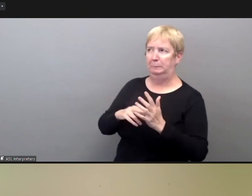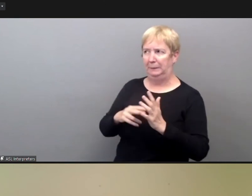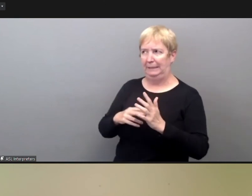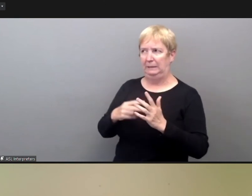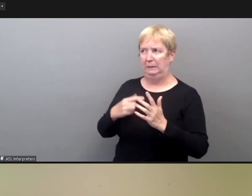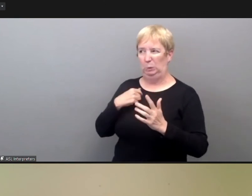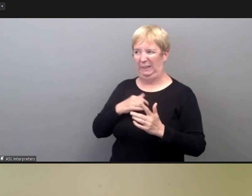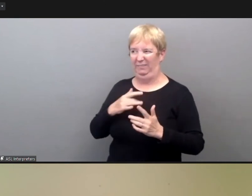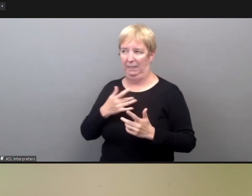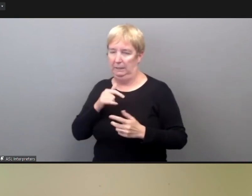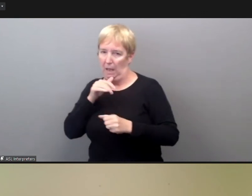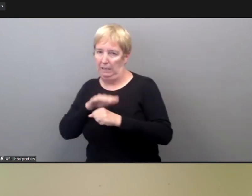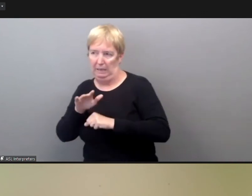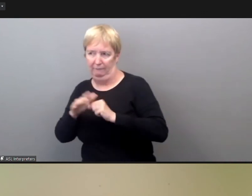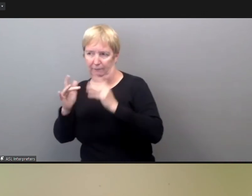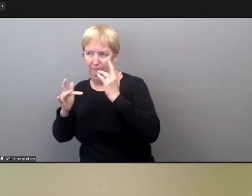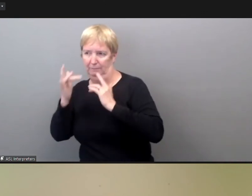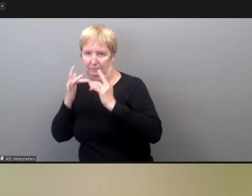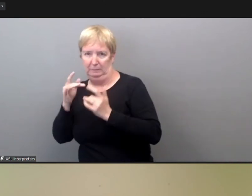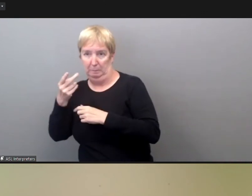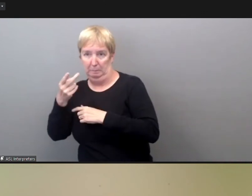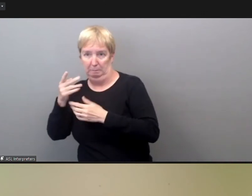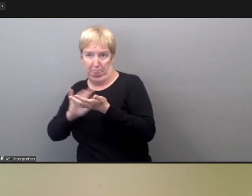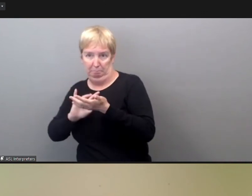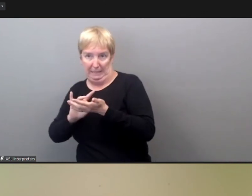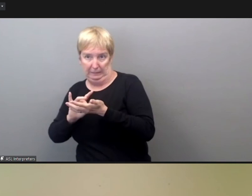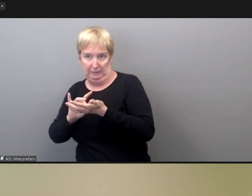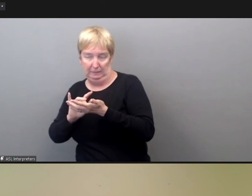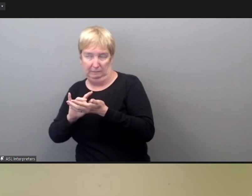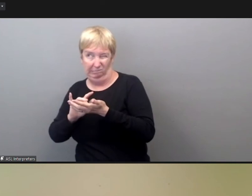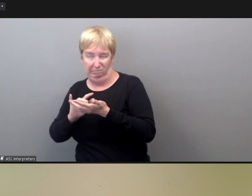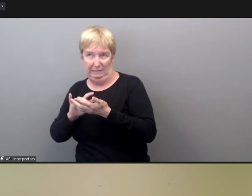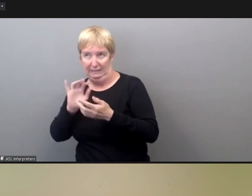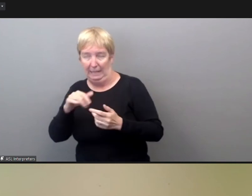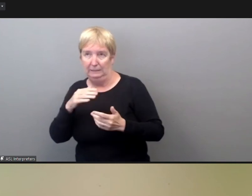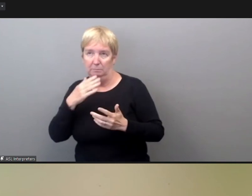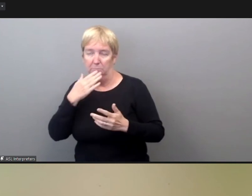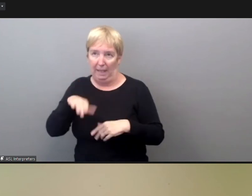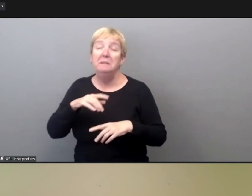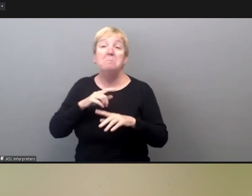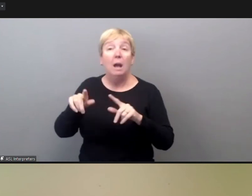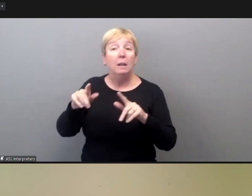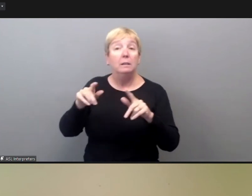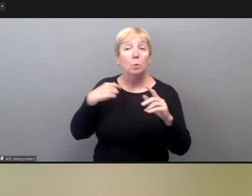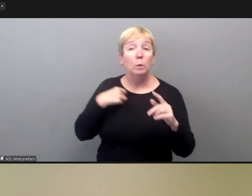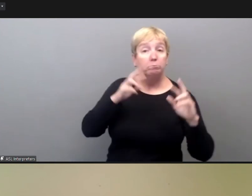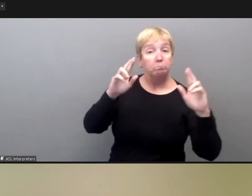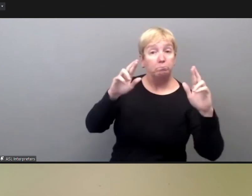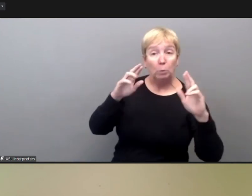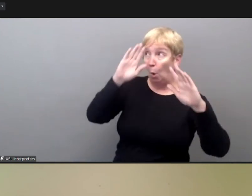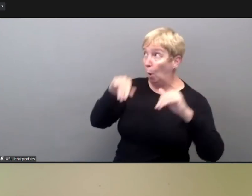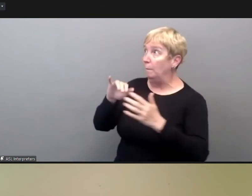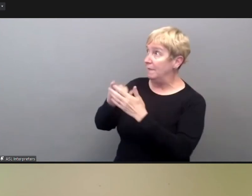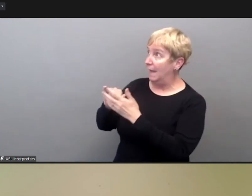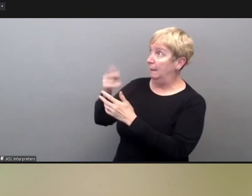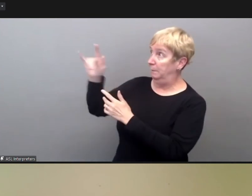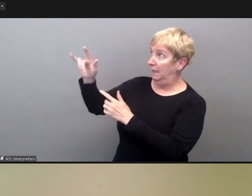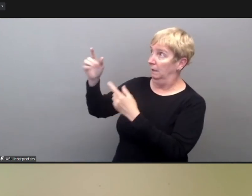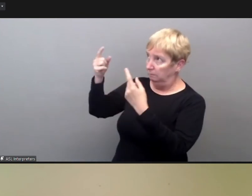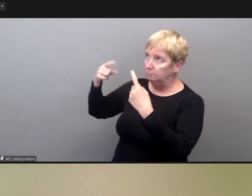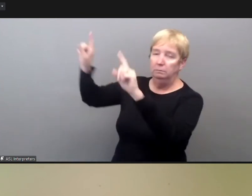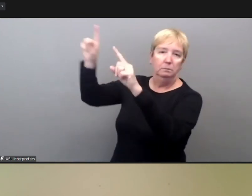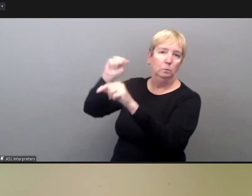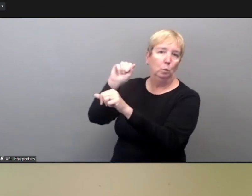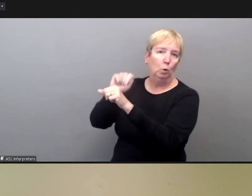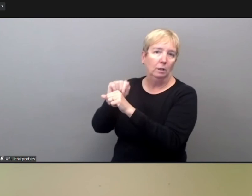we'll see. So we have our fingers crossed. It would be great to have a highly effective treatment that people could take if